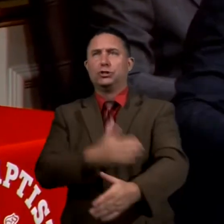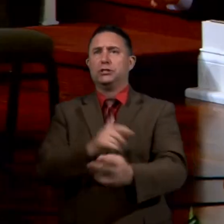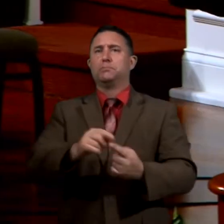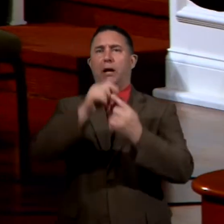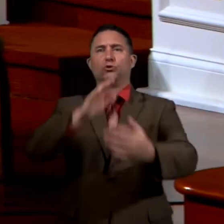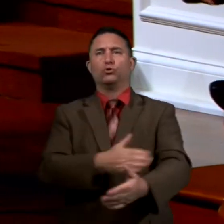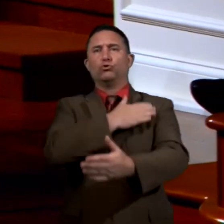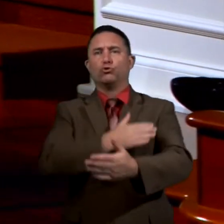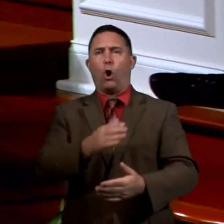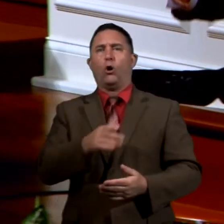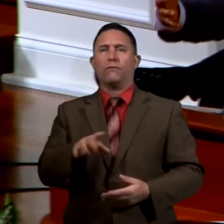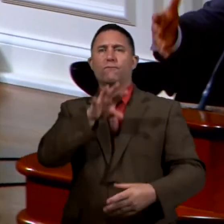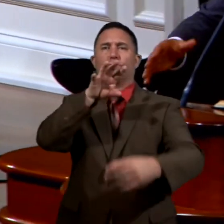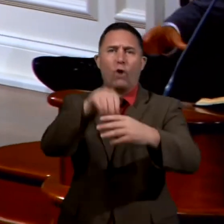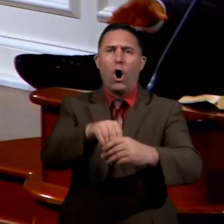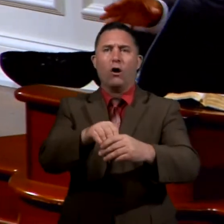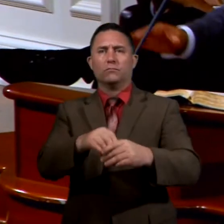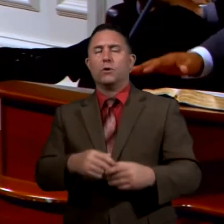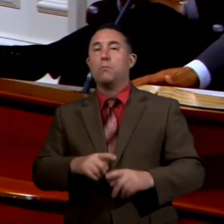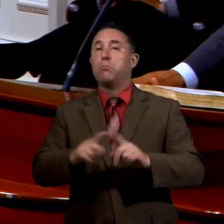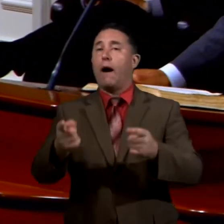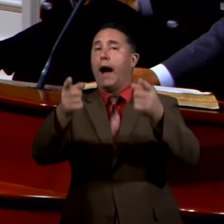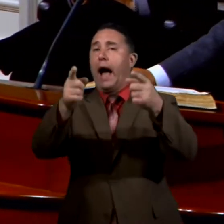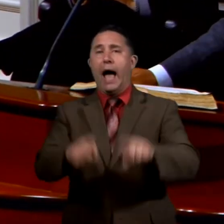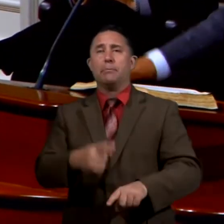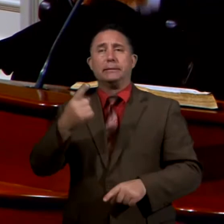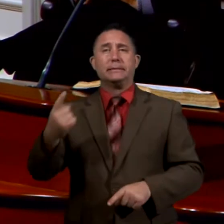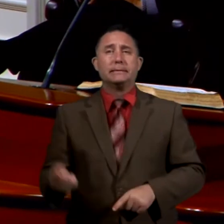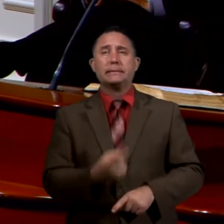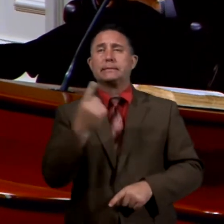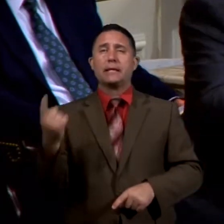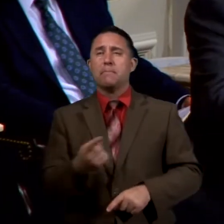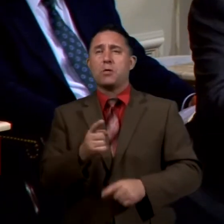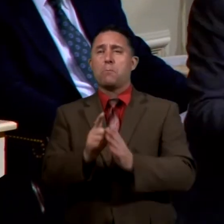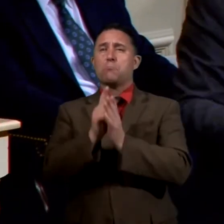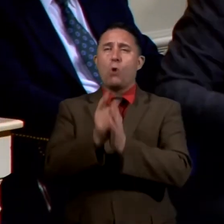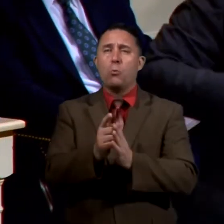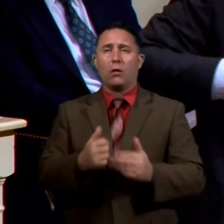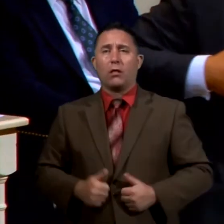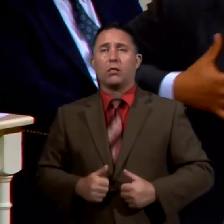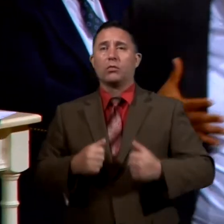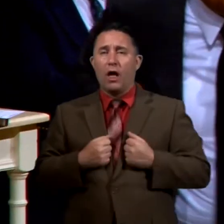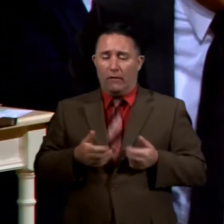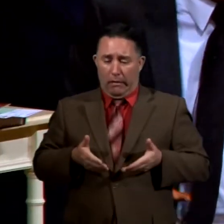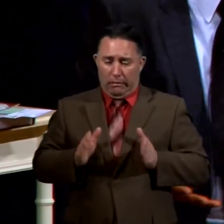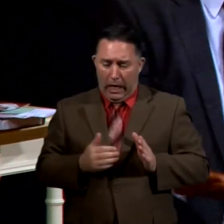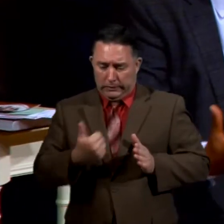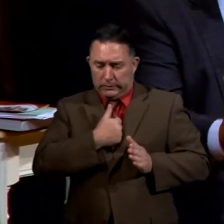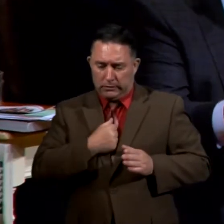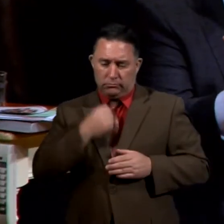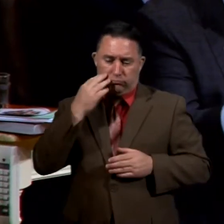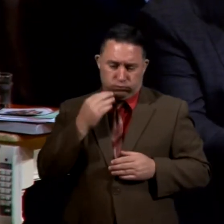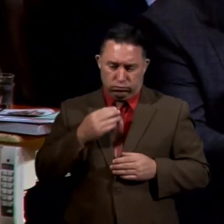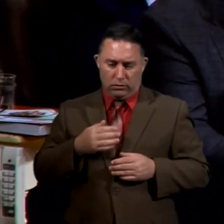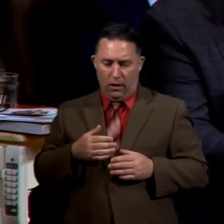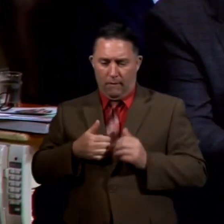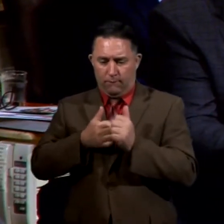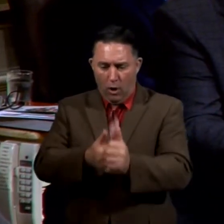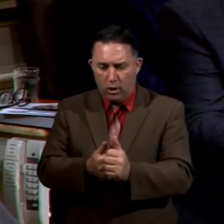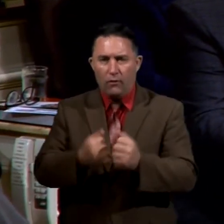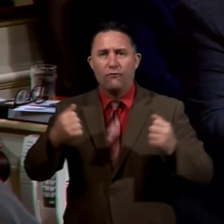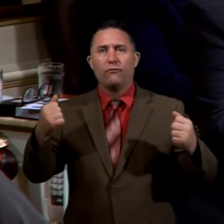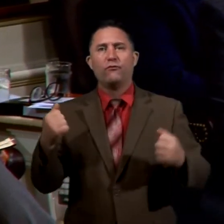specials, participating, but somehow in some place, in some moment in their life, they allowed themselves to be governed by fear.